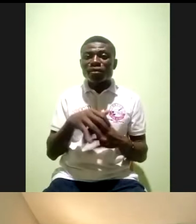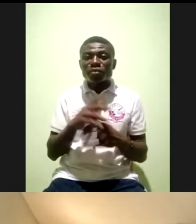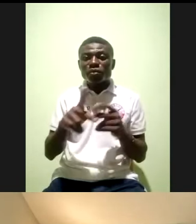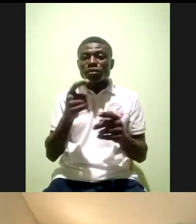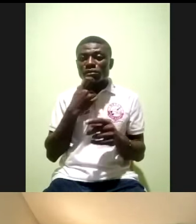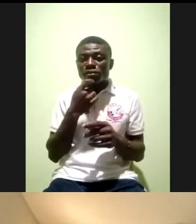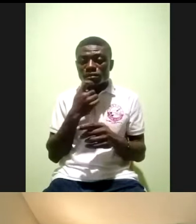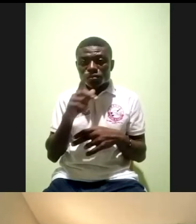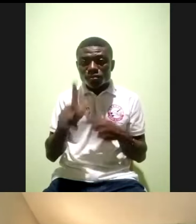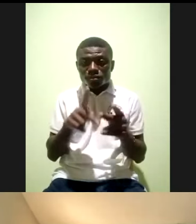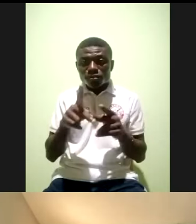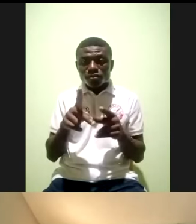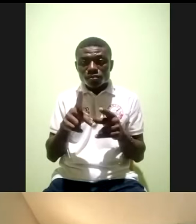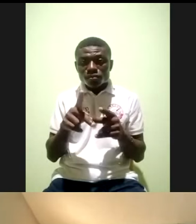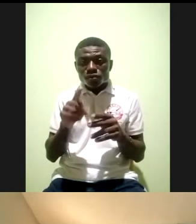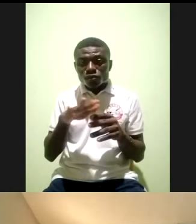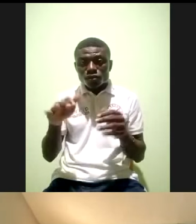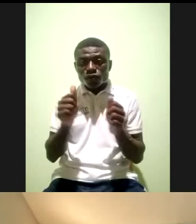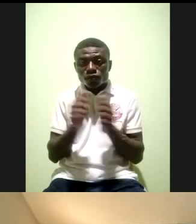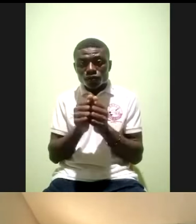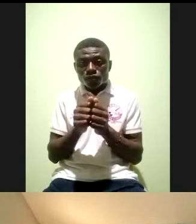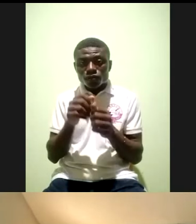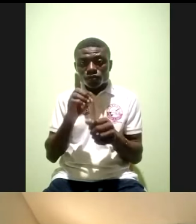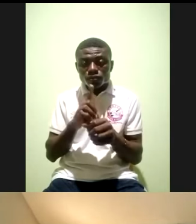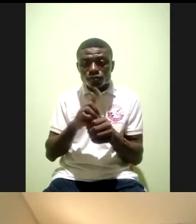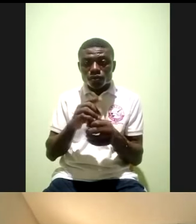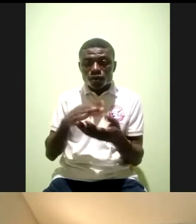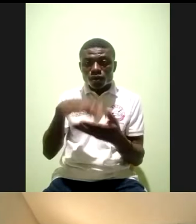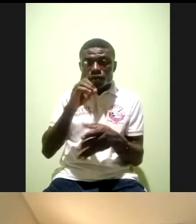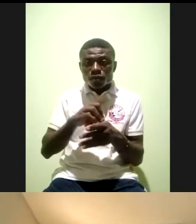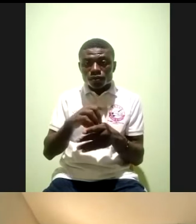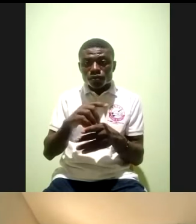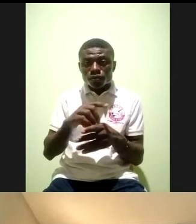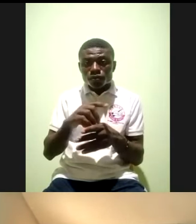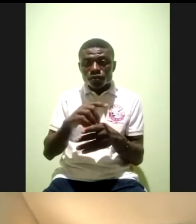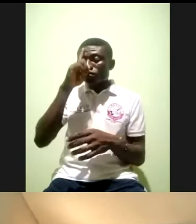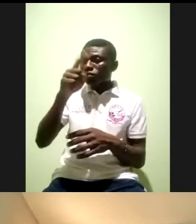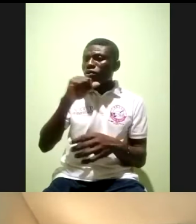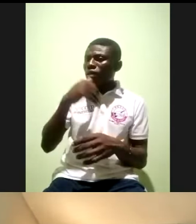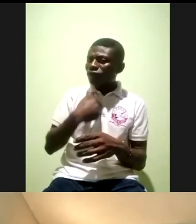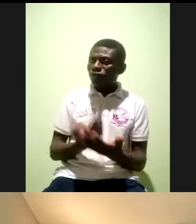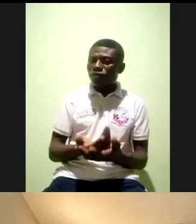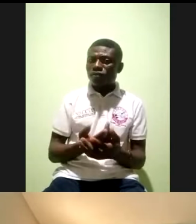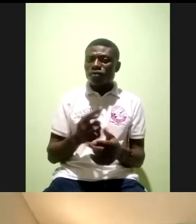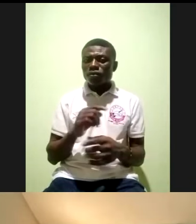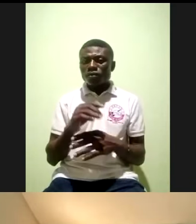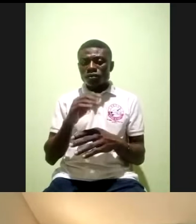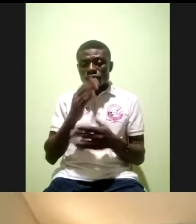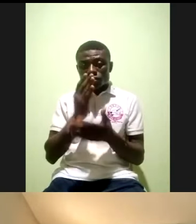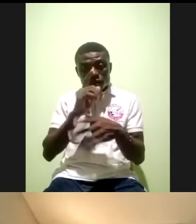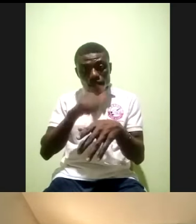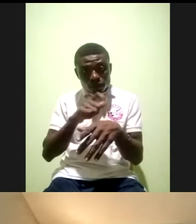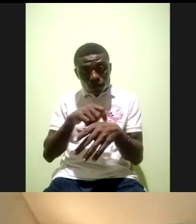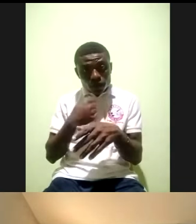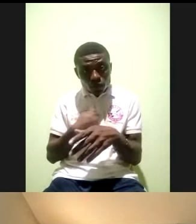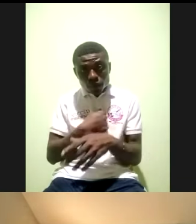The children with learning disabilities often have a higher intellectual capacity. So, or sometimes that's why we